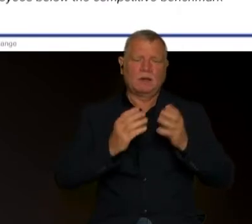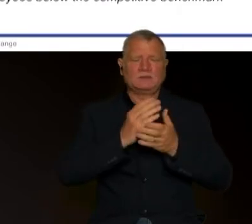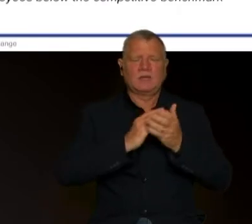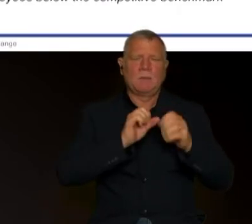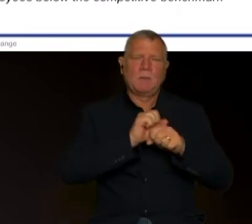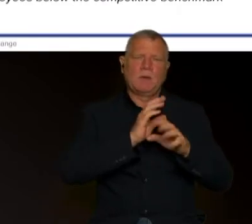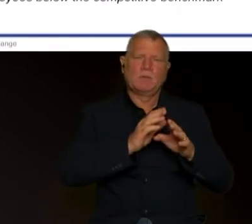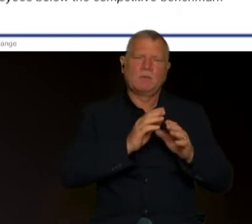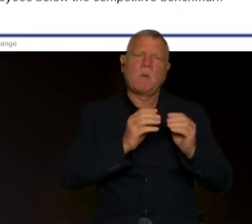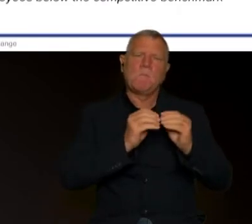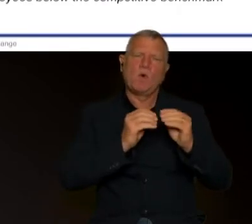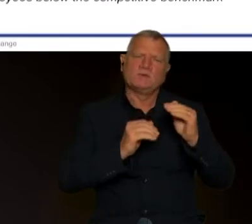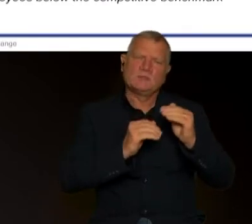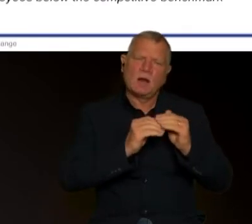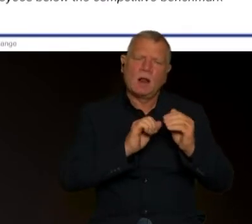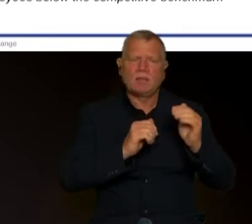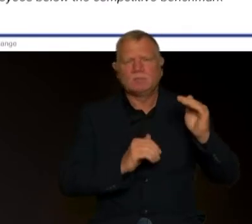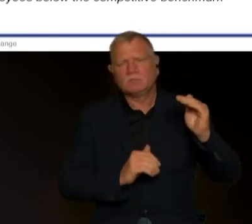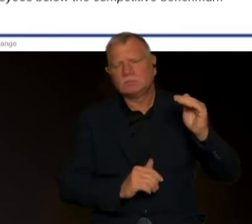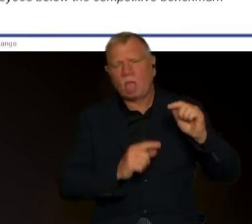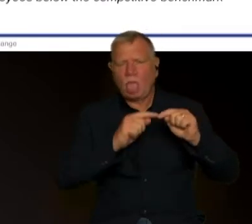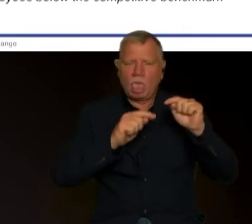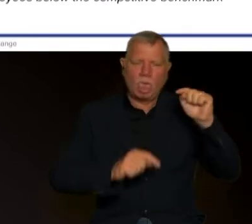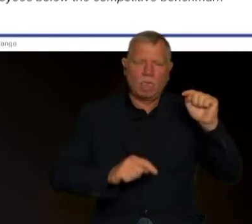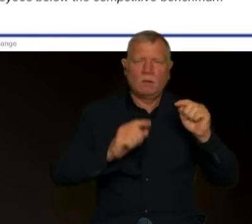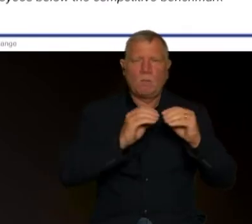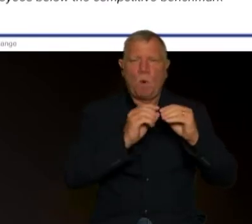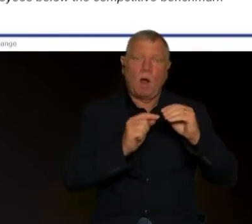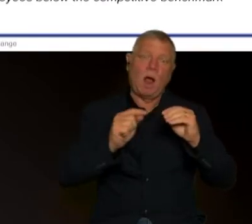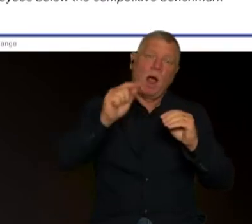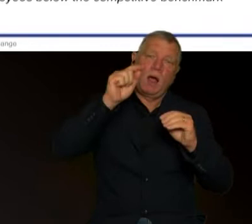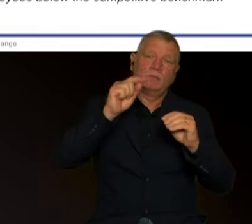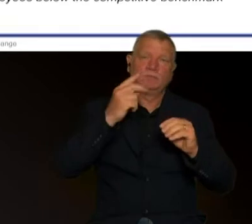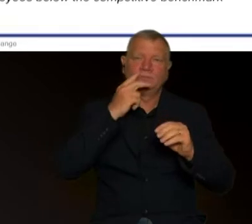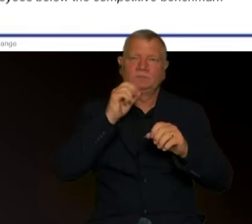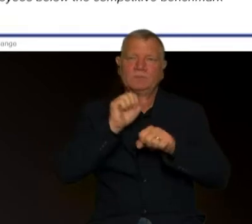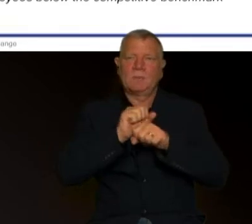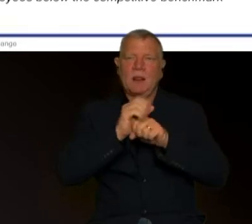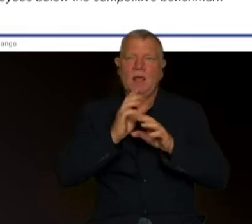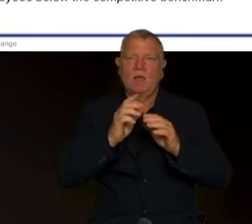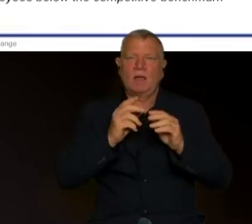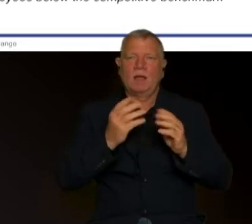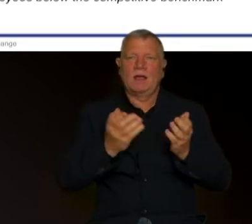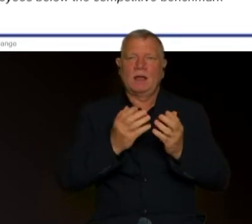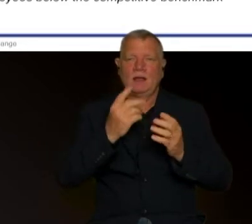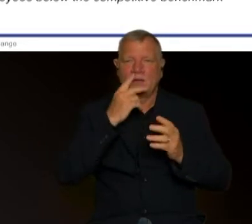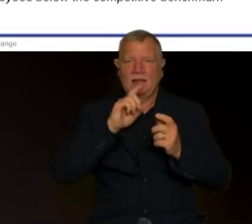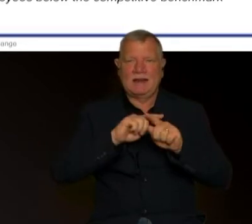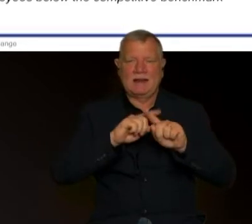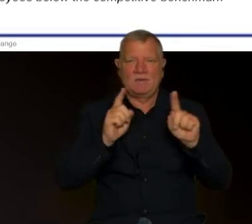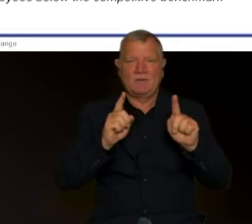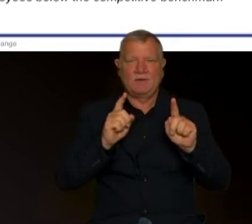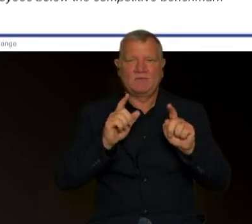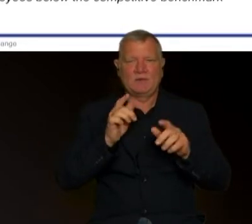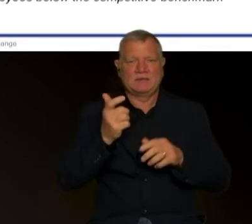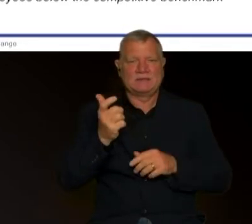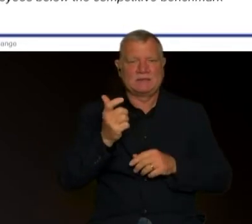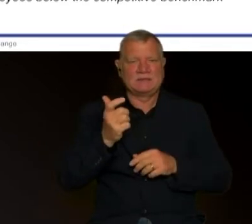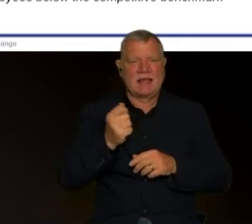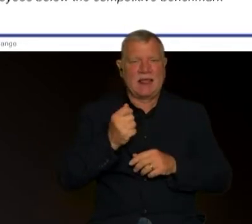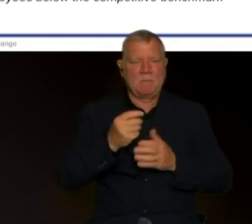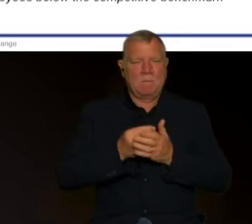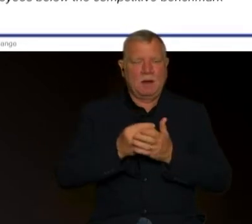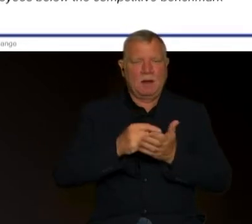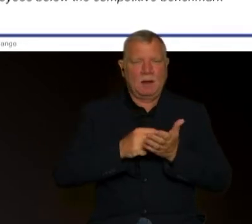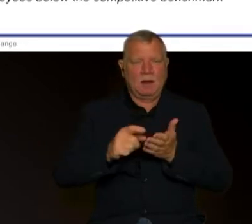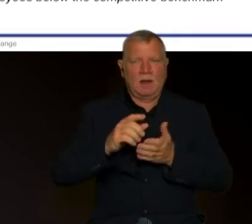under the competitive benchmark. Some were closer to the benchmark and others were above it. Look at this employee over here and look at the difference between